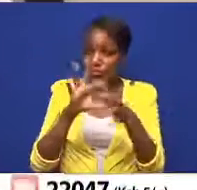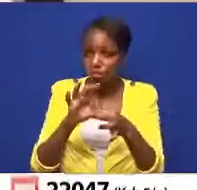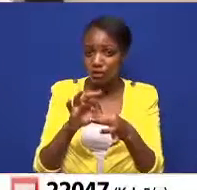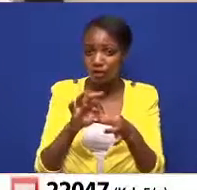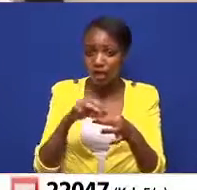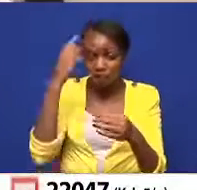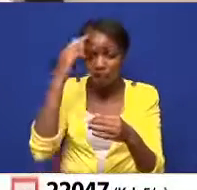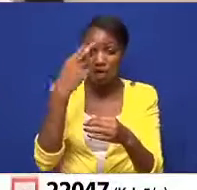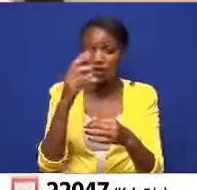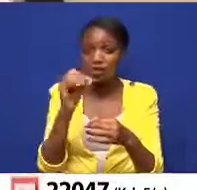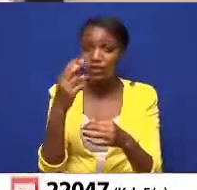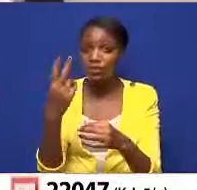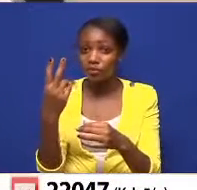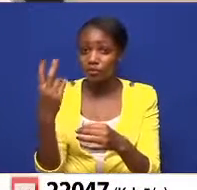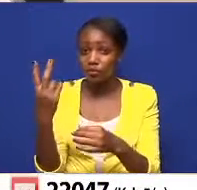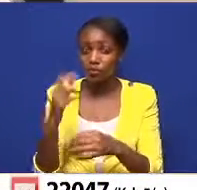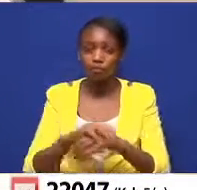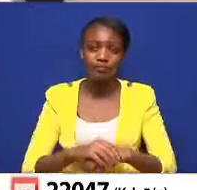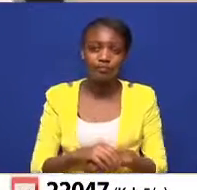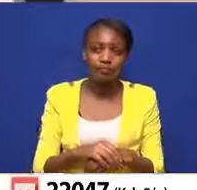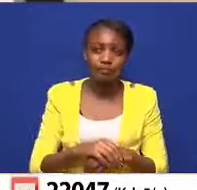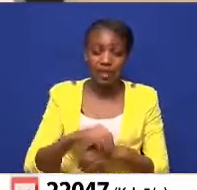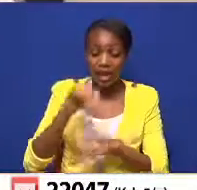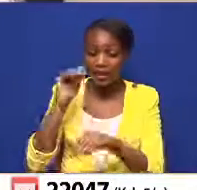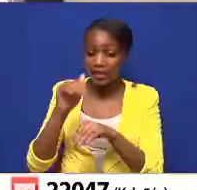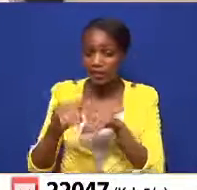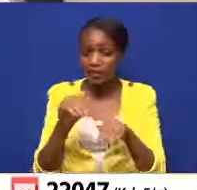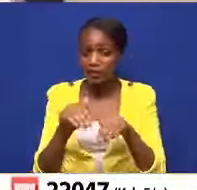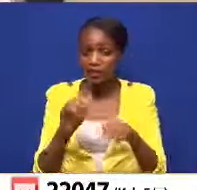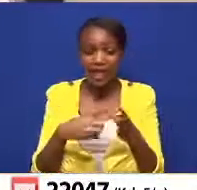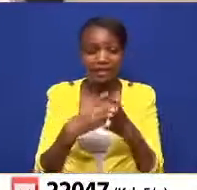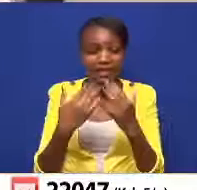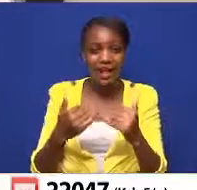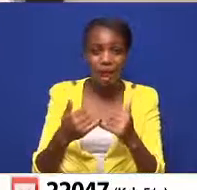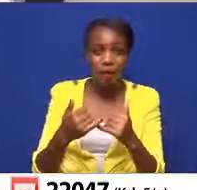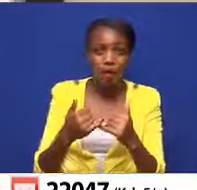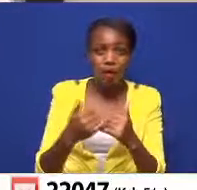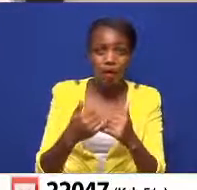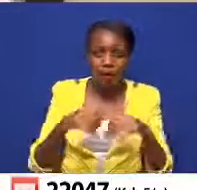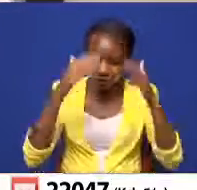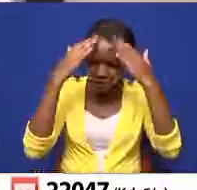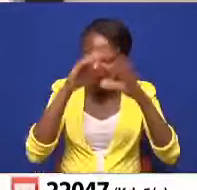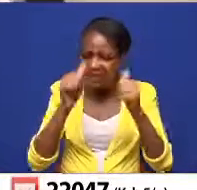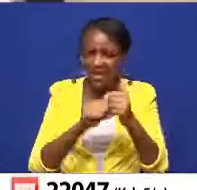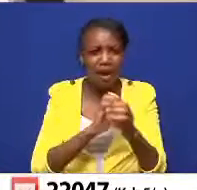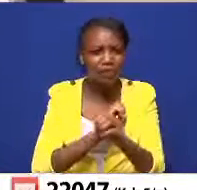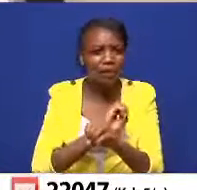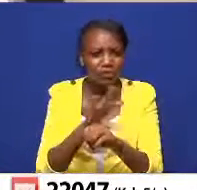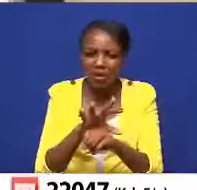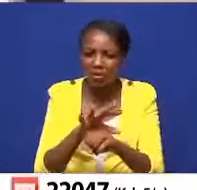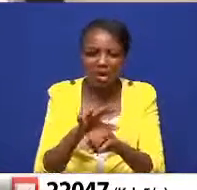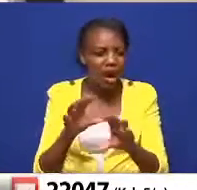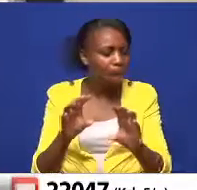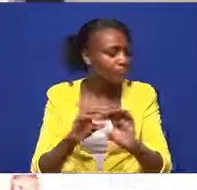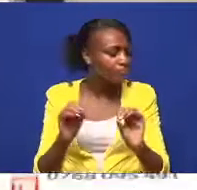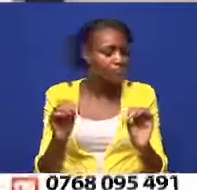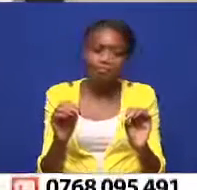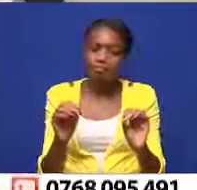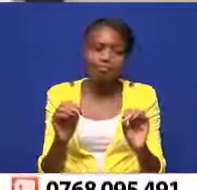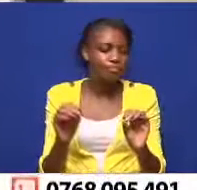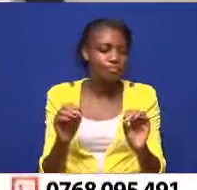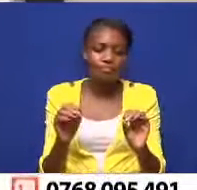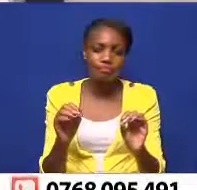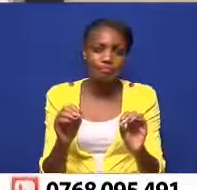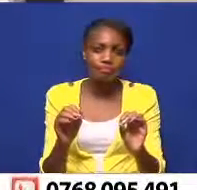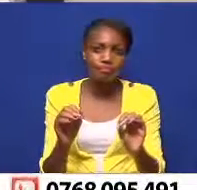for 2022 elections right now, instead of focusing on COVID-19 mitigations